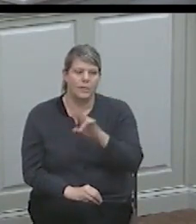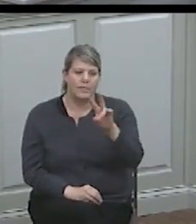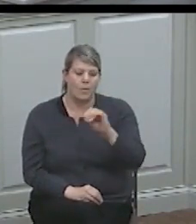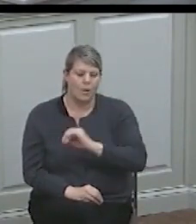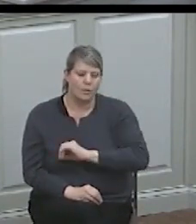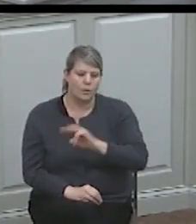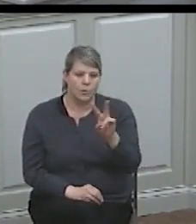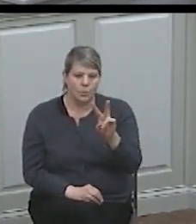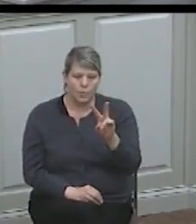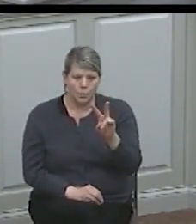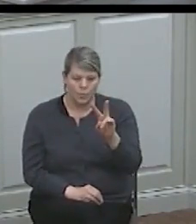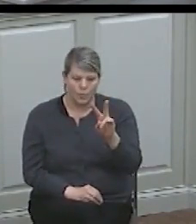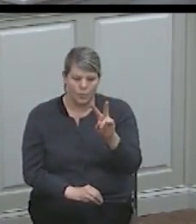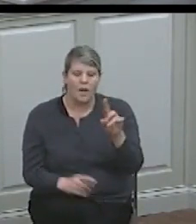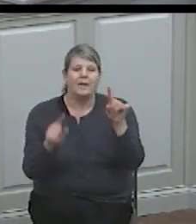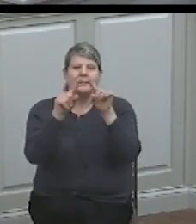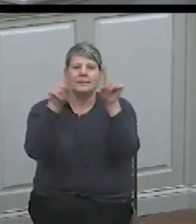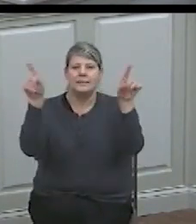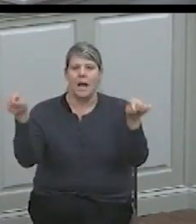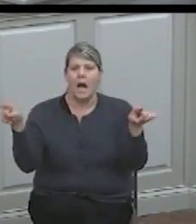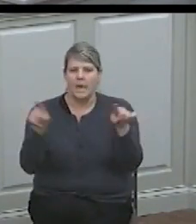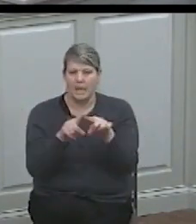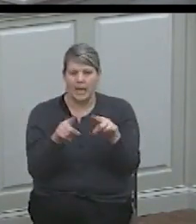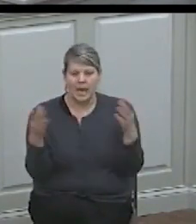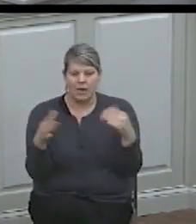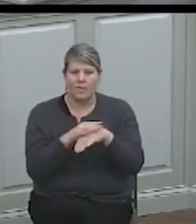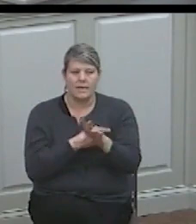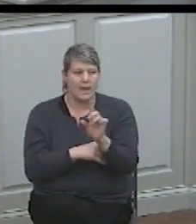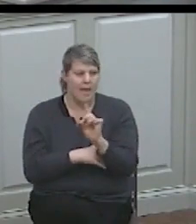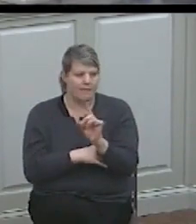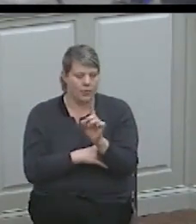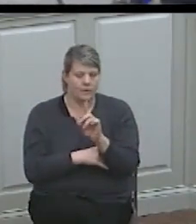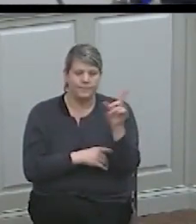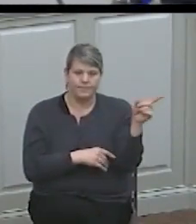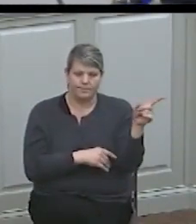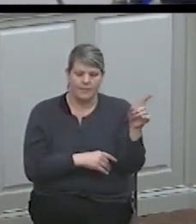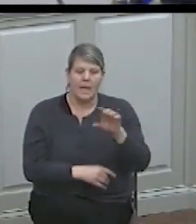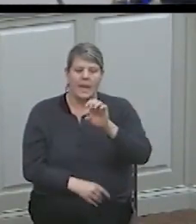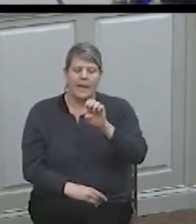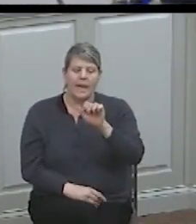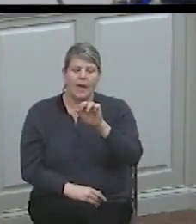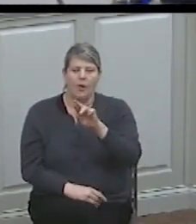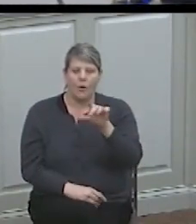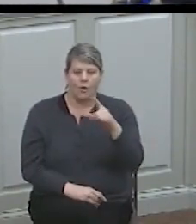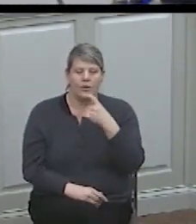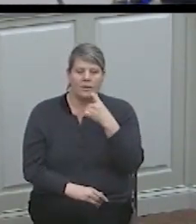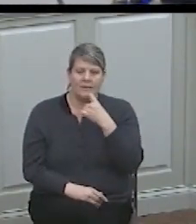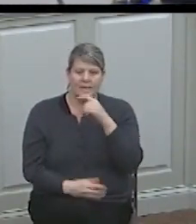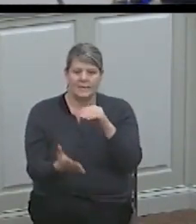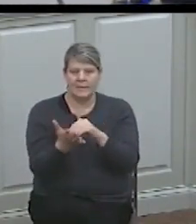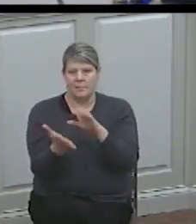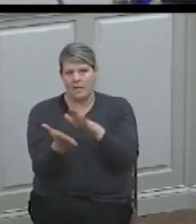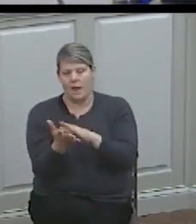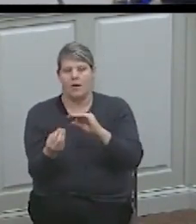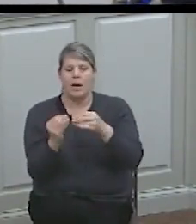2017-032702, wayfinding signage. Mr. Coffey. Thank you, Mayor and Commissioners. You have in front of you Resolution